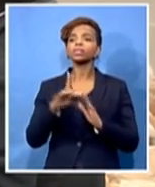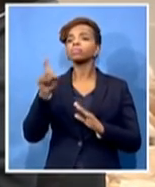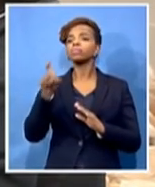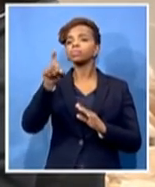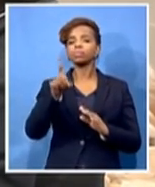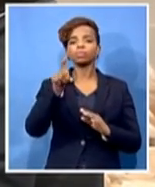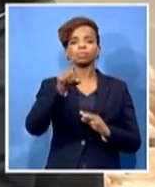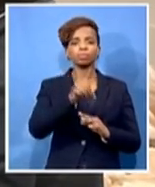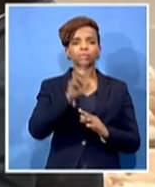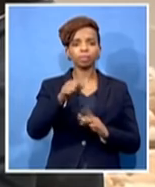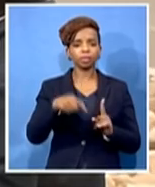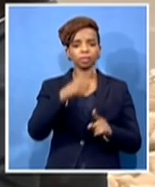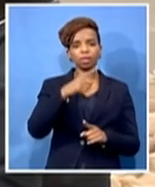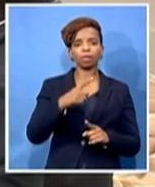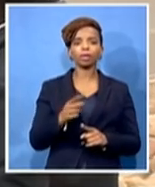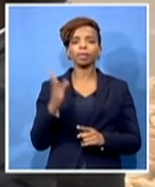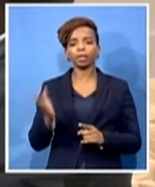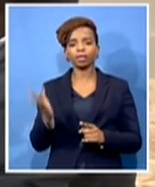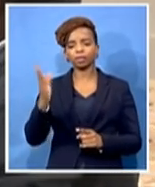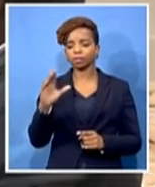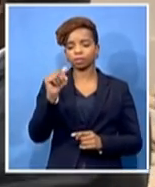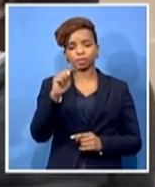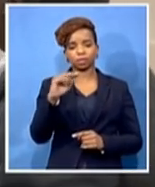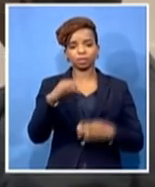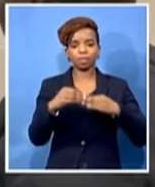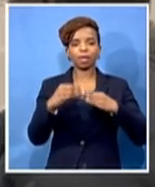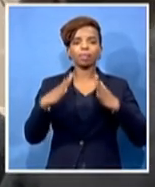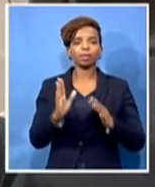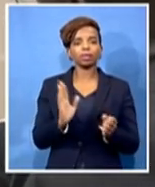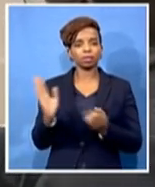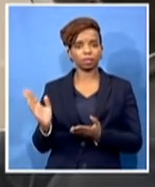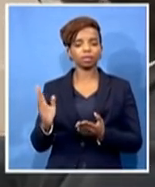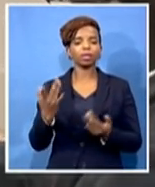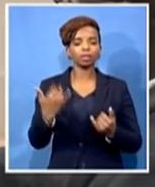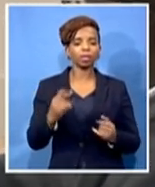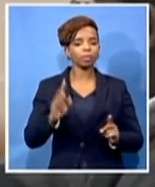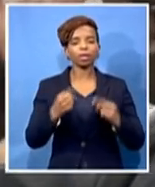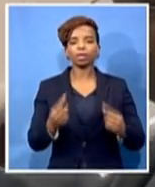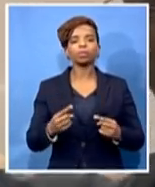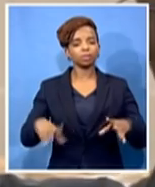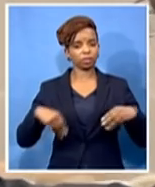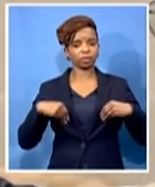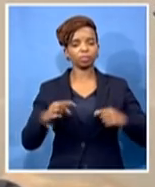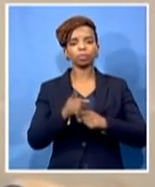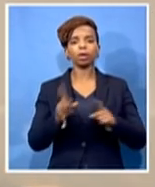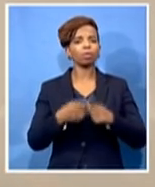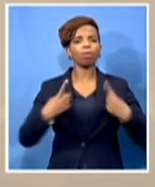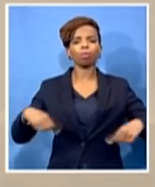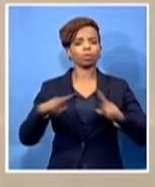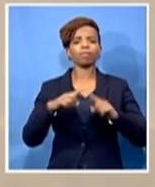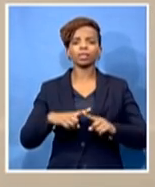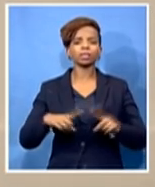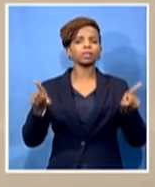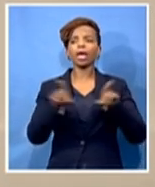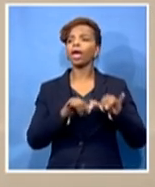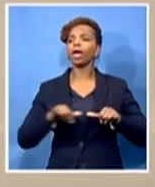accept generally is for us to be painted with the same brush of corruption, because we don't want to be walking across here who are painted with brush